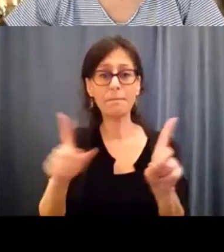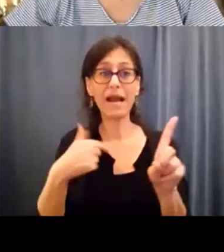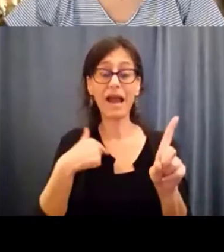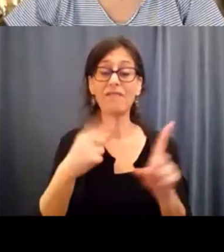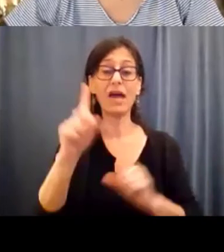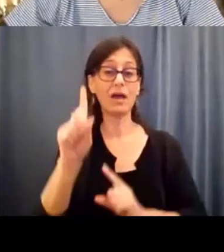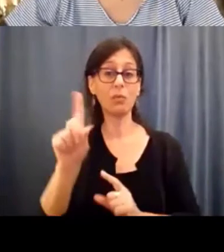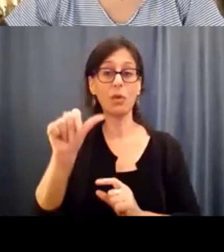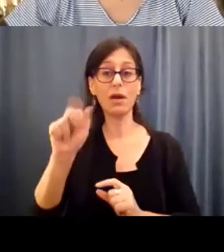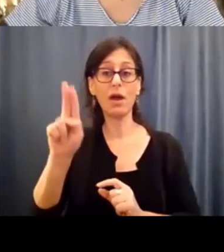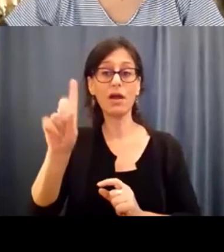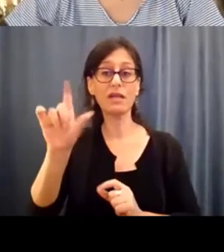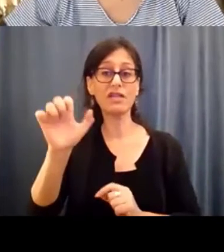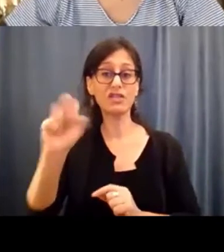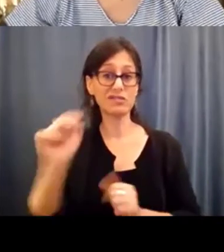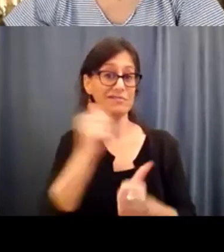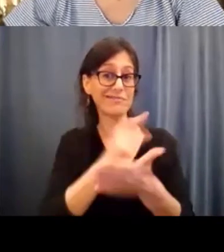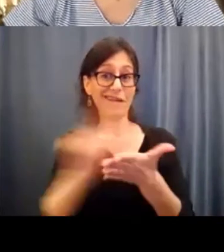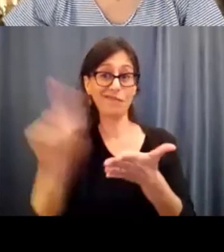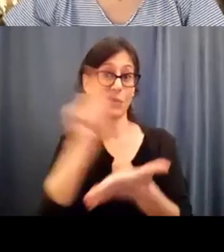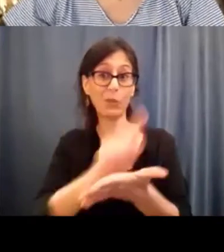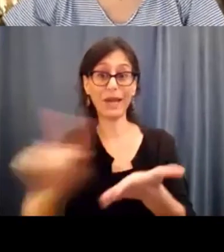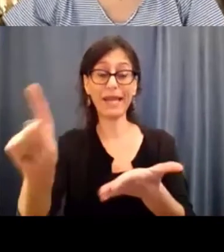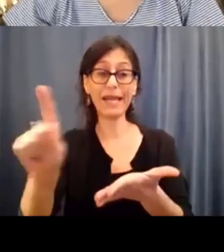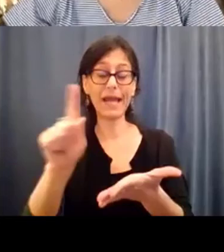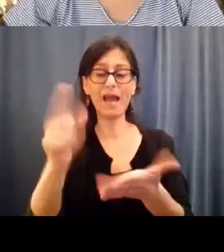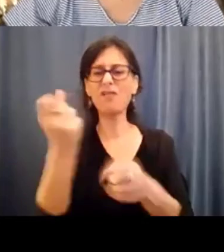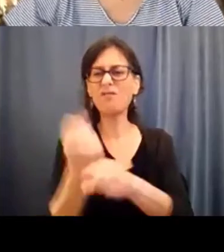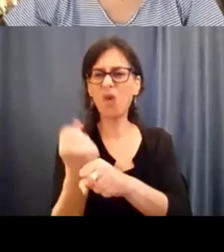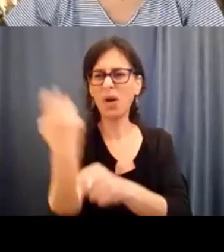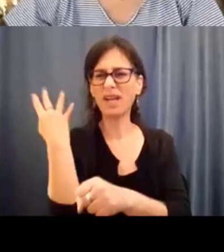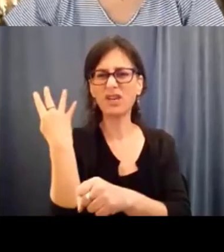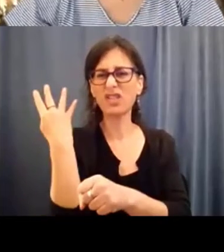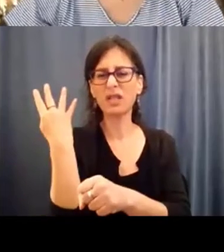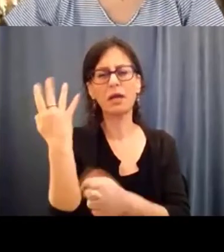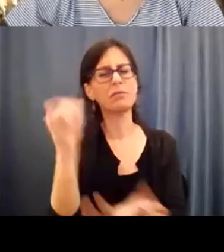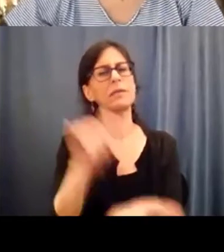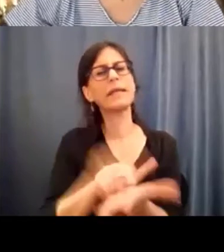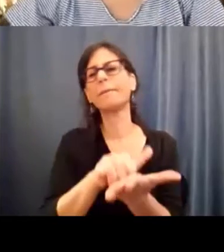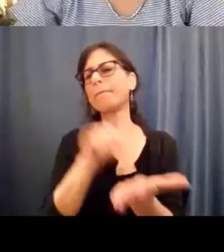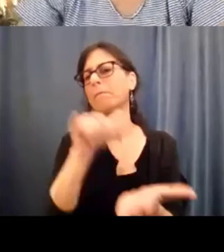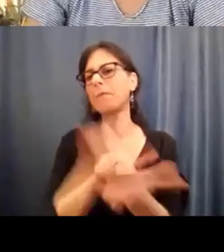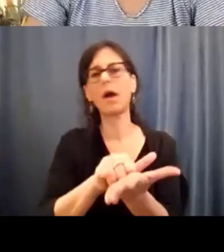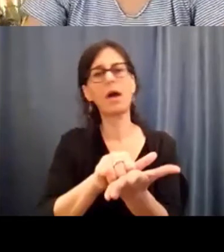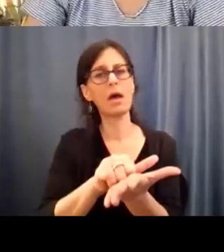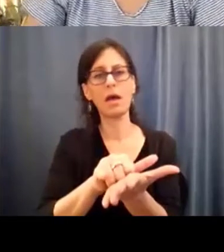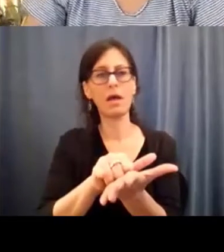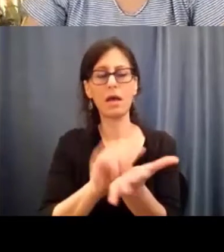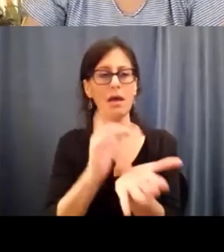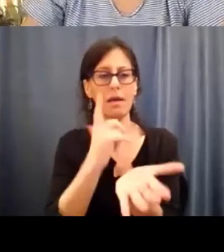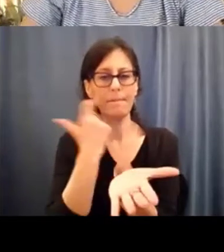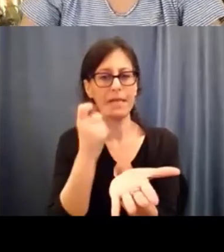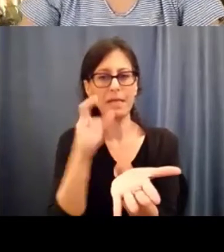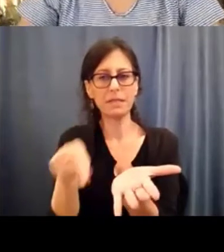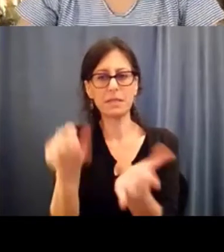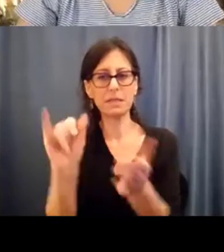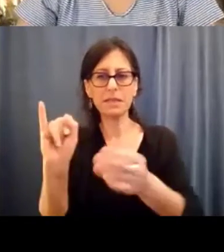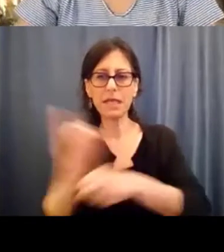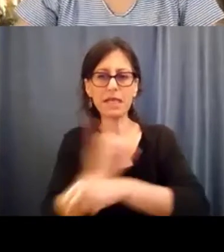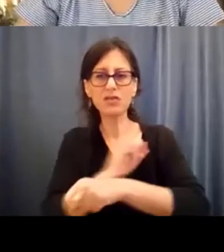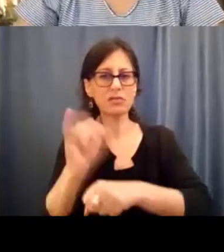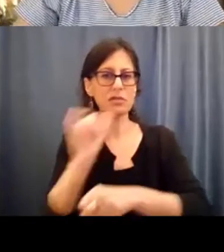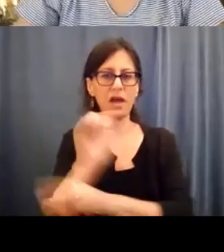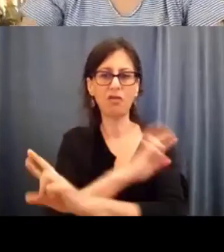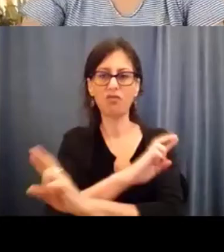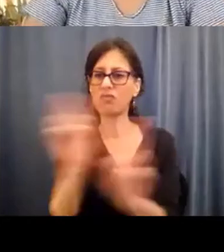gotten an audition a week. And like 4 years ago, that would have been impossible, right? Because the industry